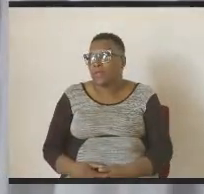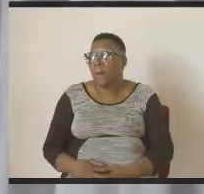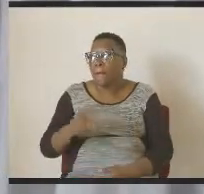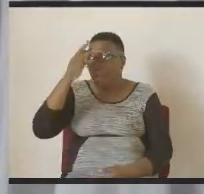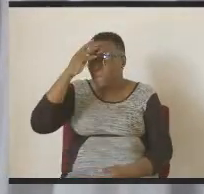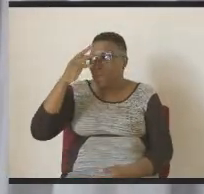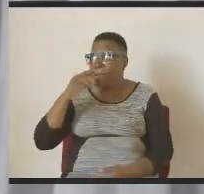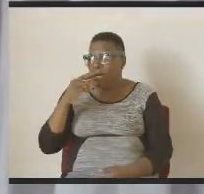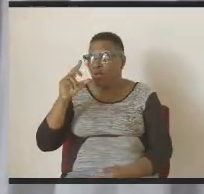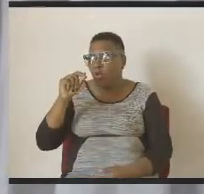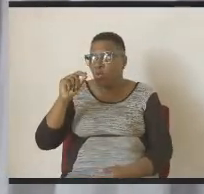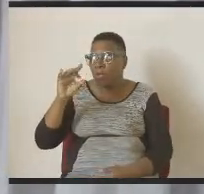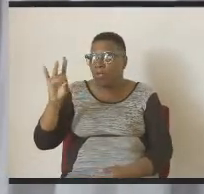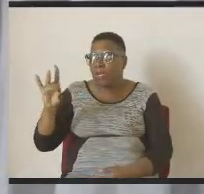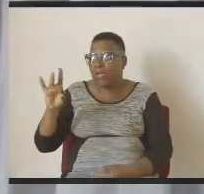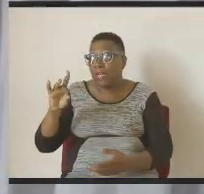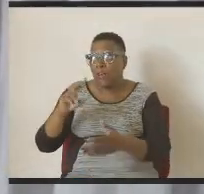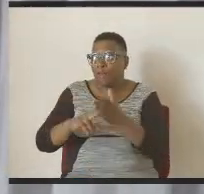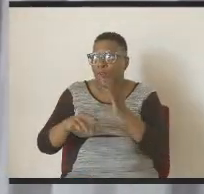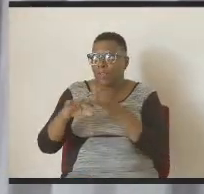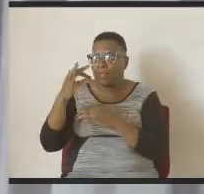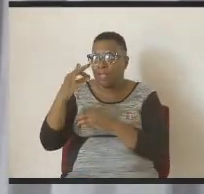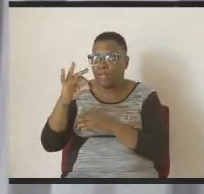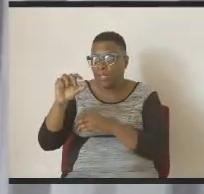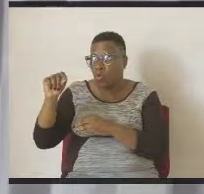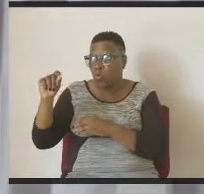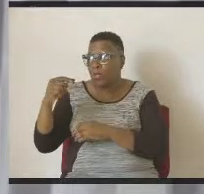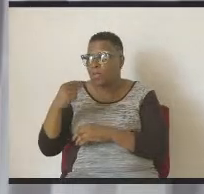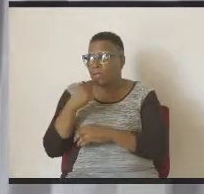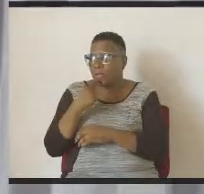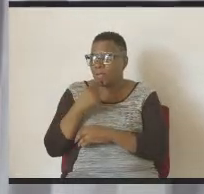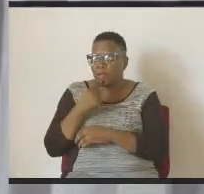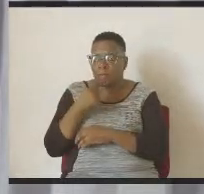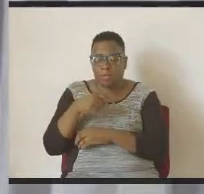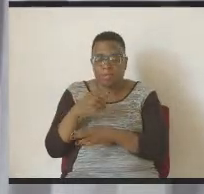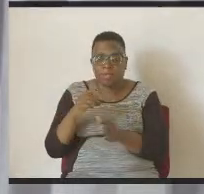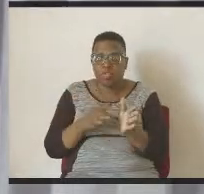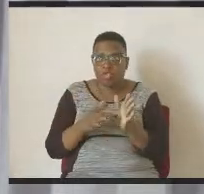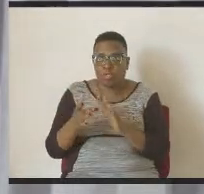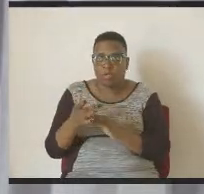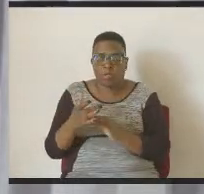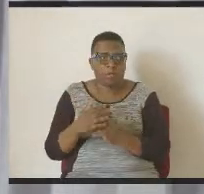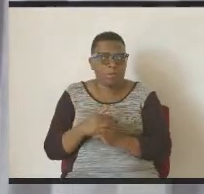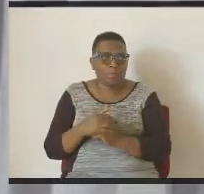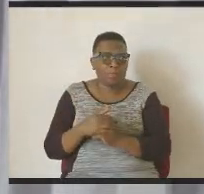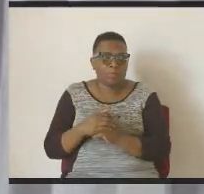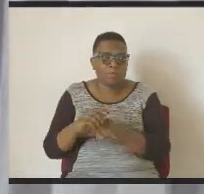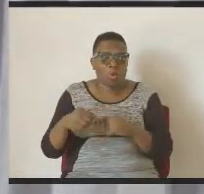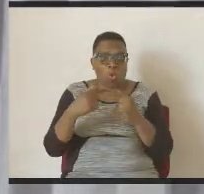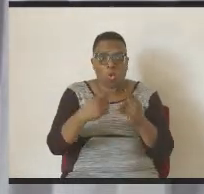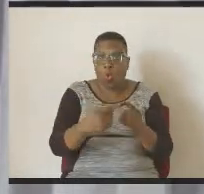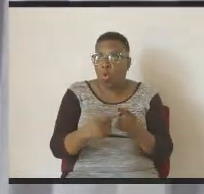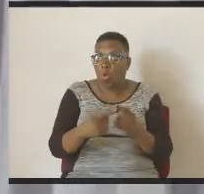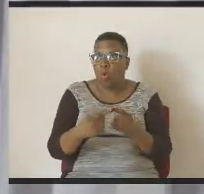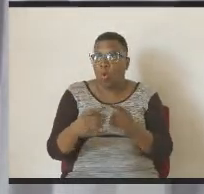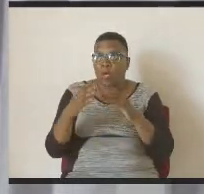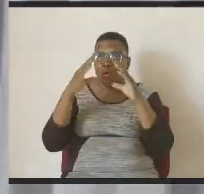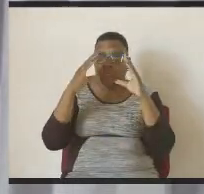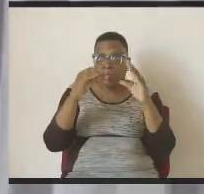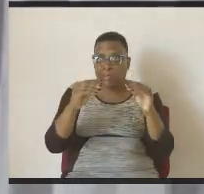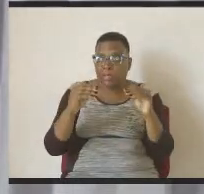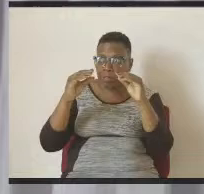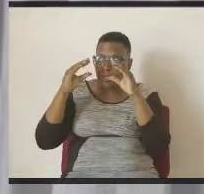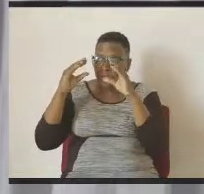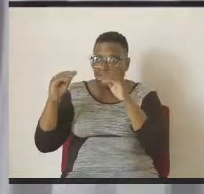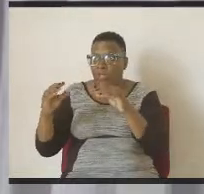28, verses 19 and 20. And this is Jesus departing. Go ye, therefore, and teach all